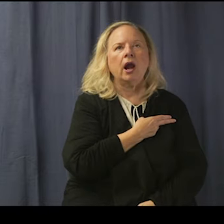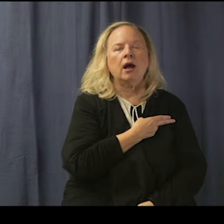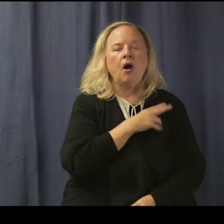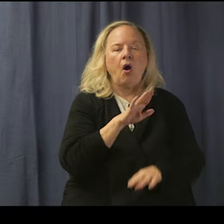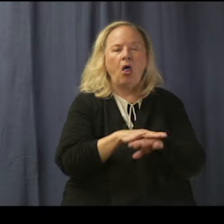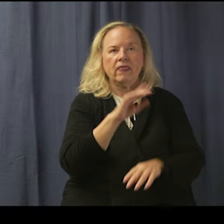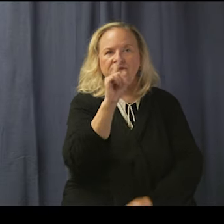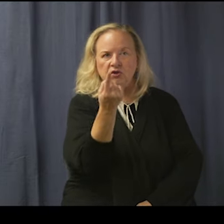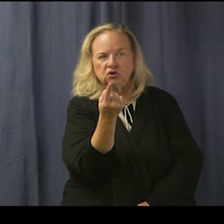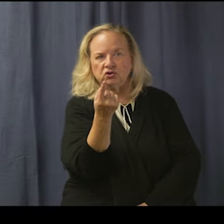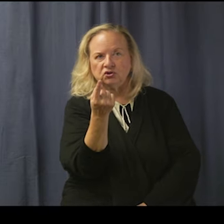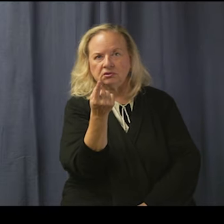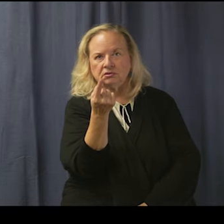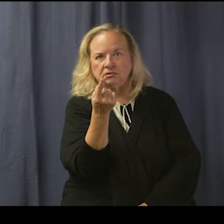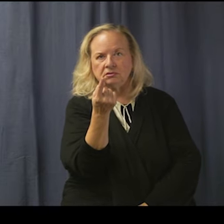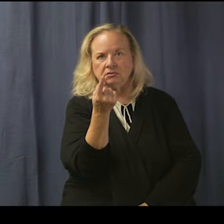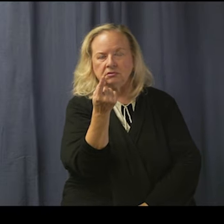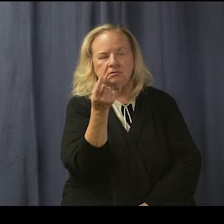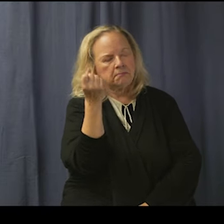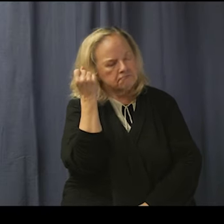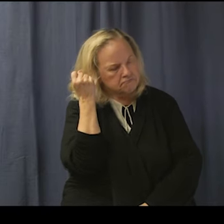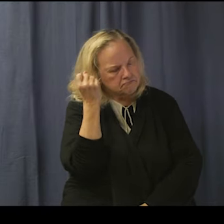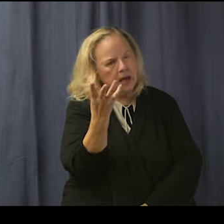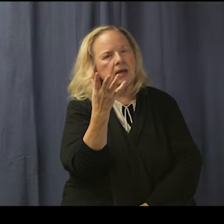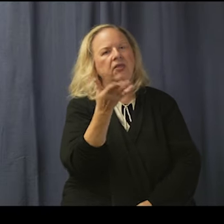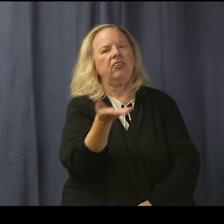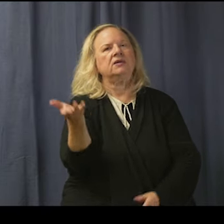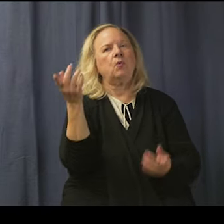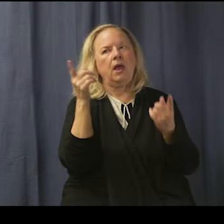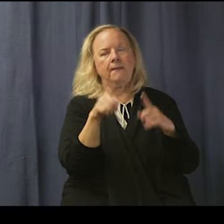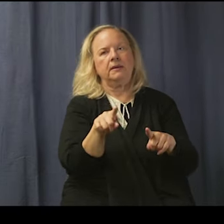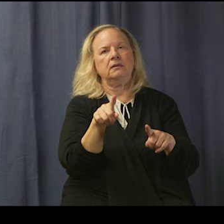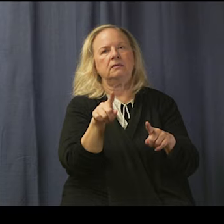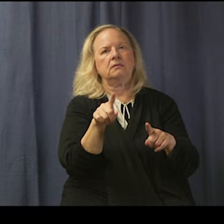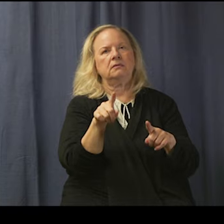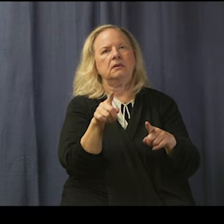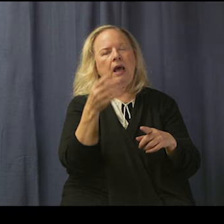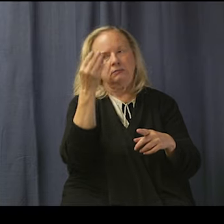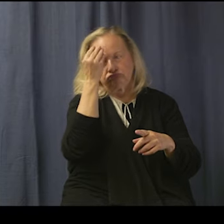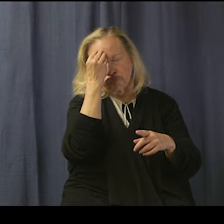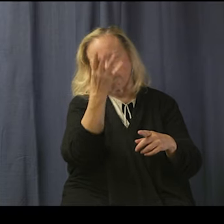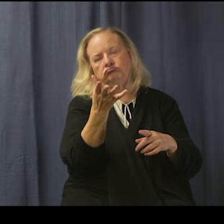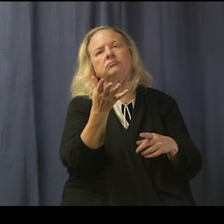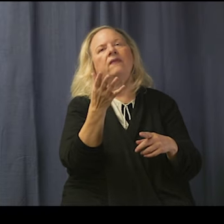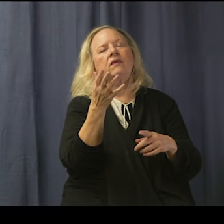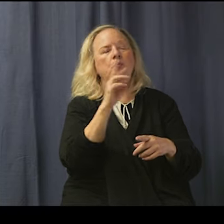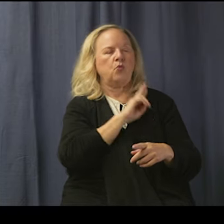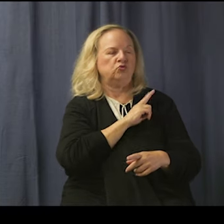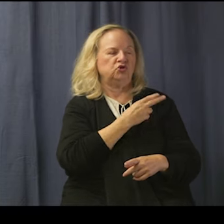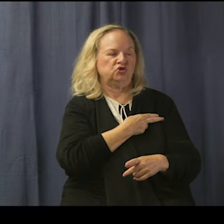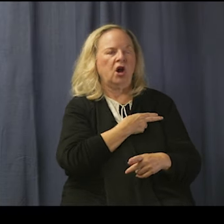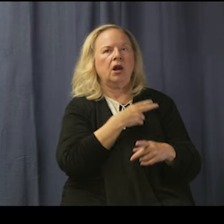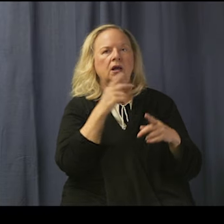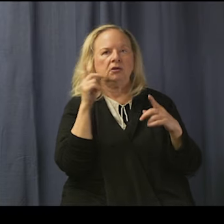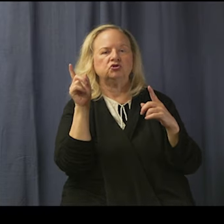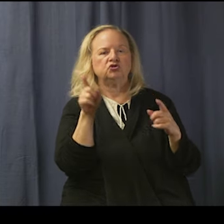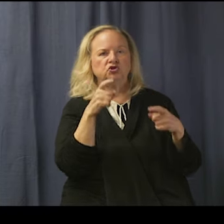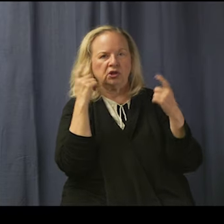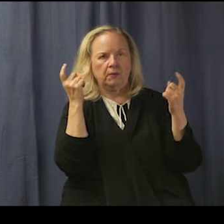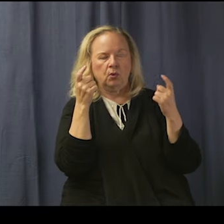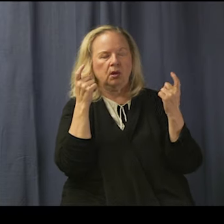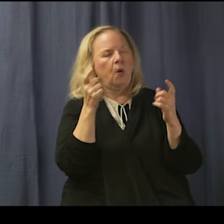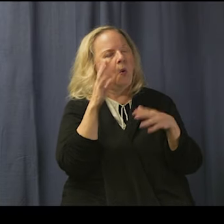on the first, a lot will happen on that day. I spoke about it at the Rosh Hashanah ceremony. And the